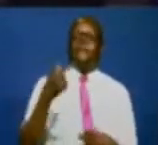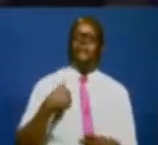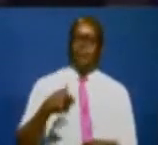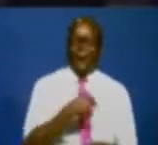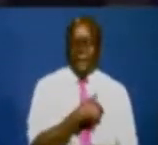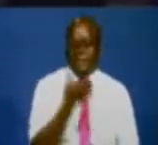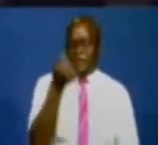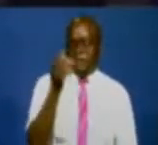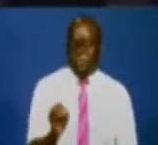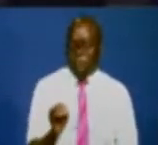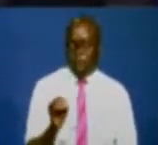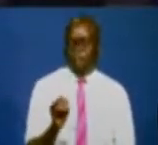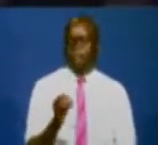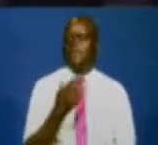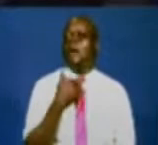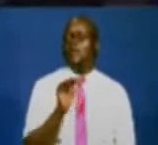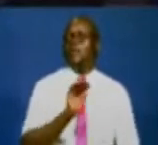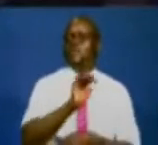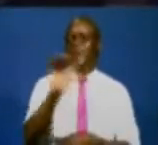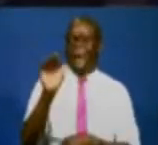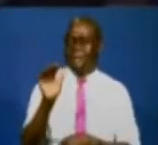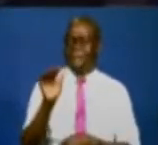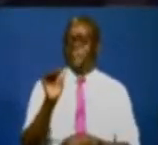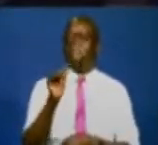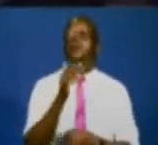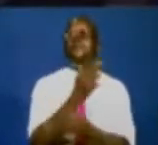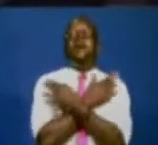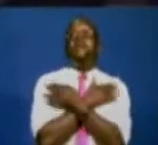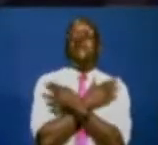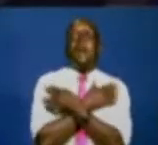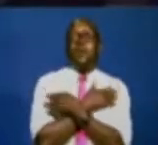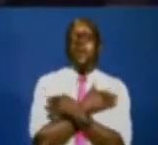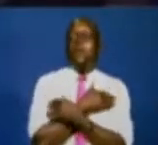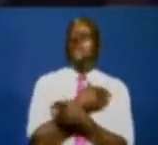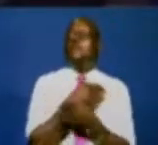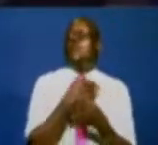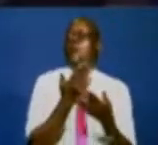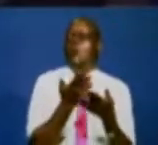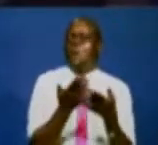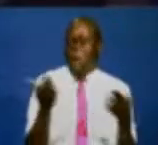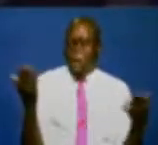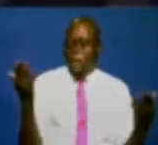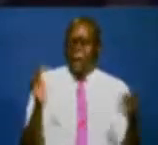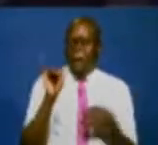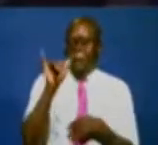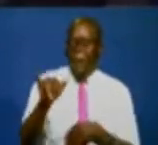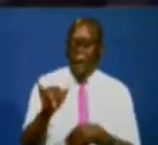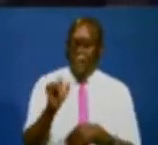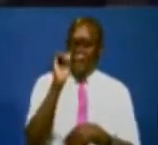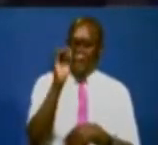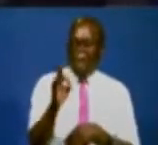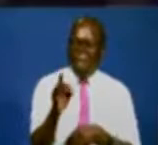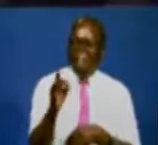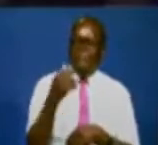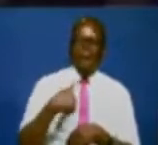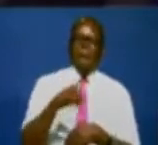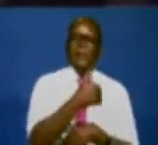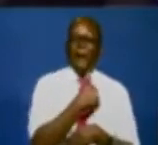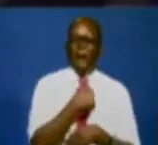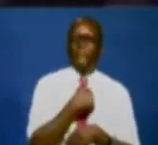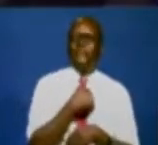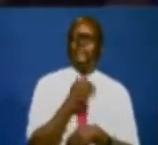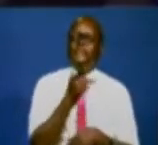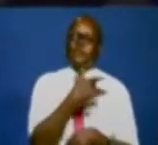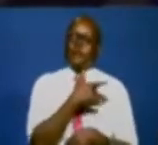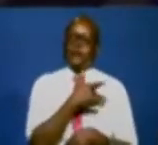So I want to urge my fellow colleagues that if we have trust in